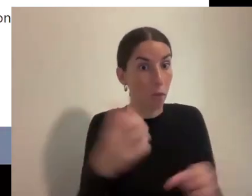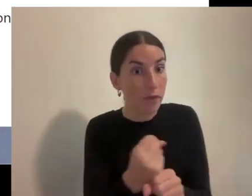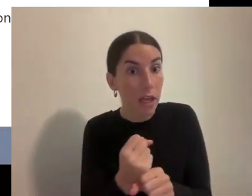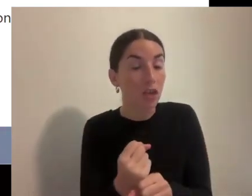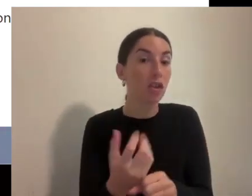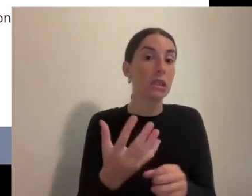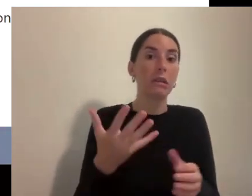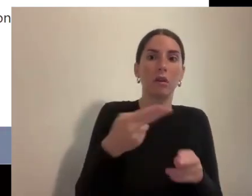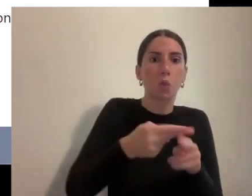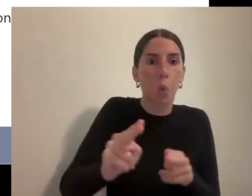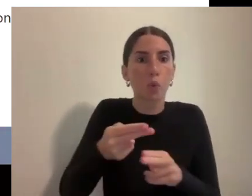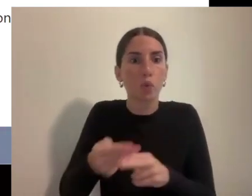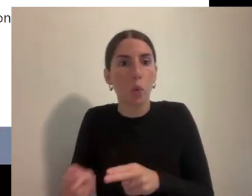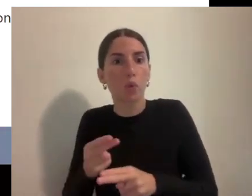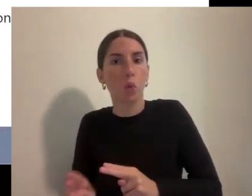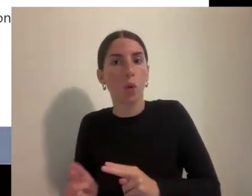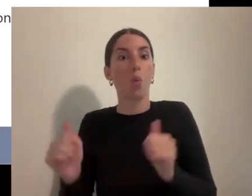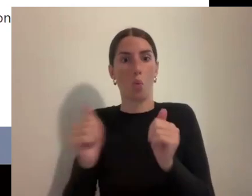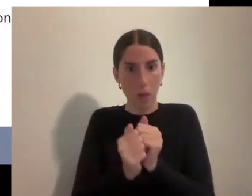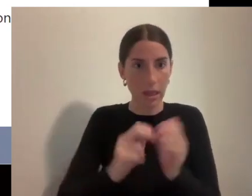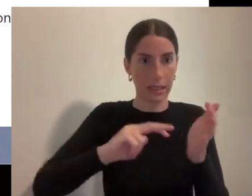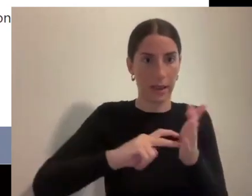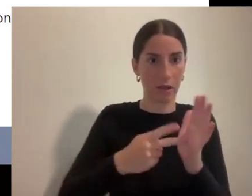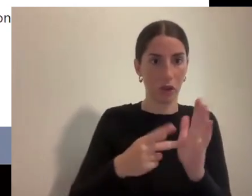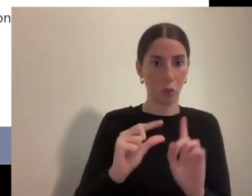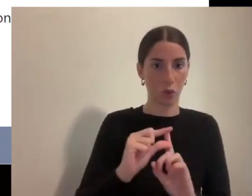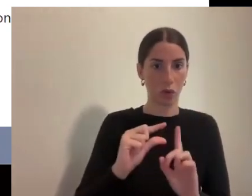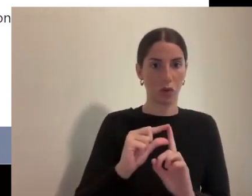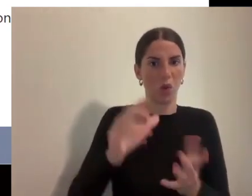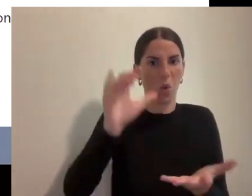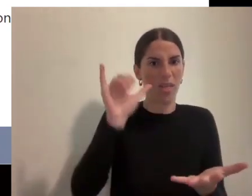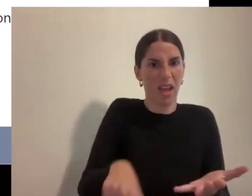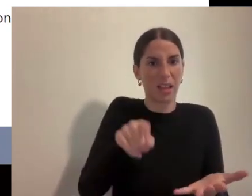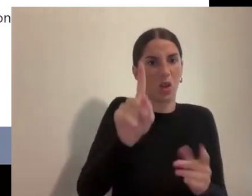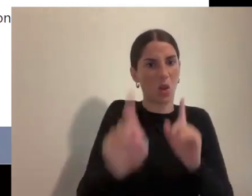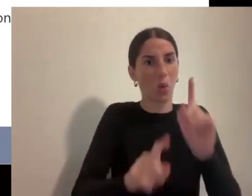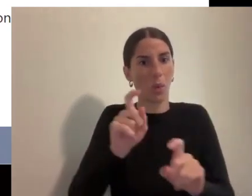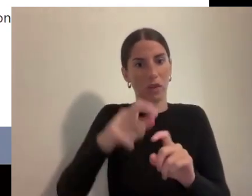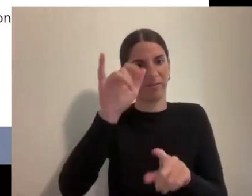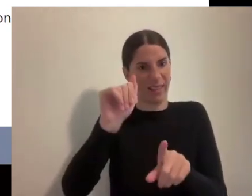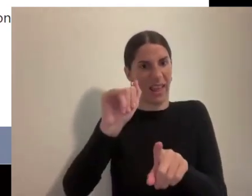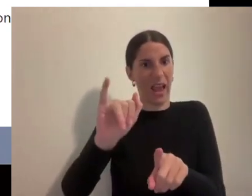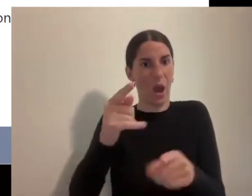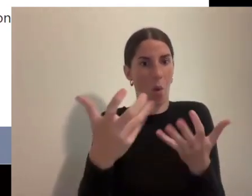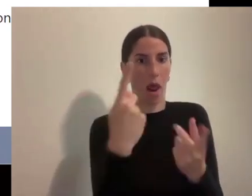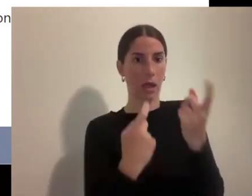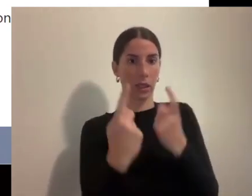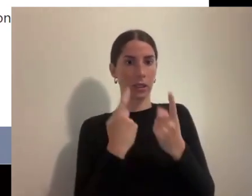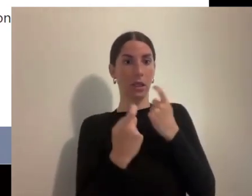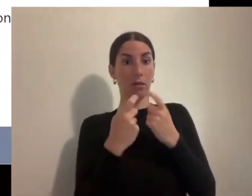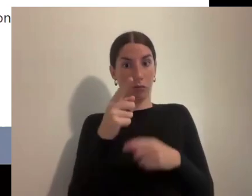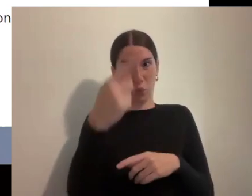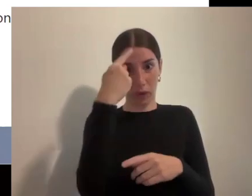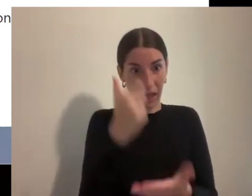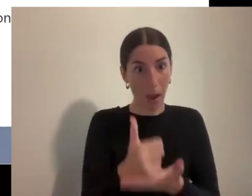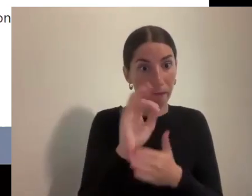acronyms to be included alongside definitions? So these are the questions that the AI has for me. Do you think these questions are helpful?